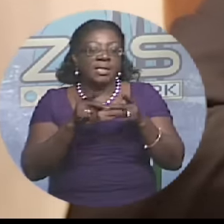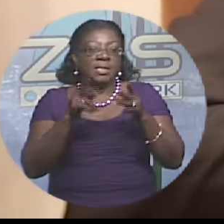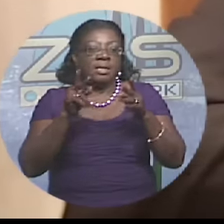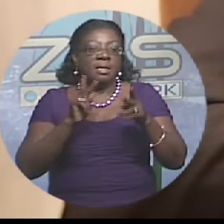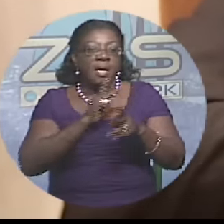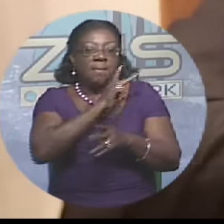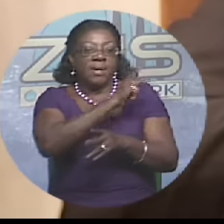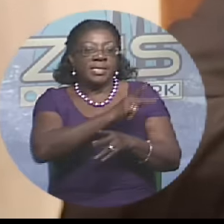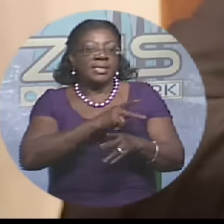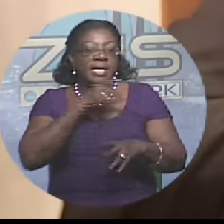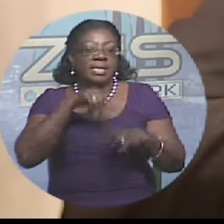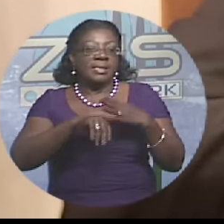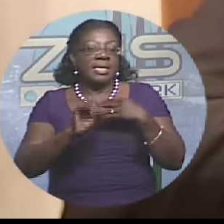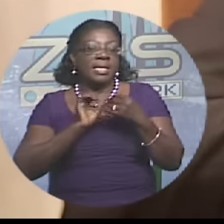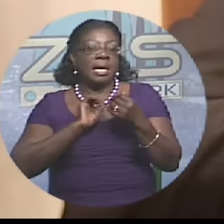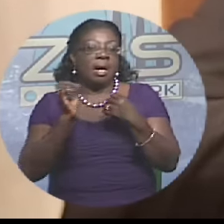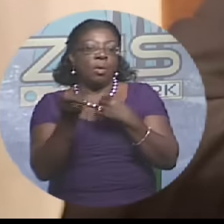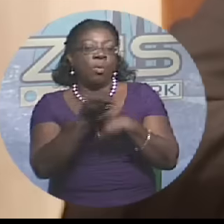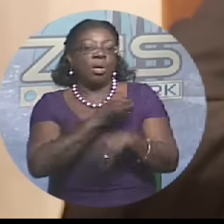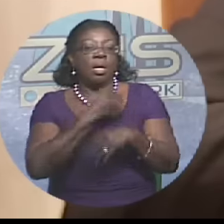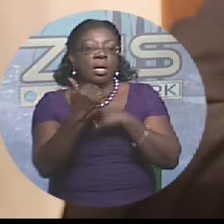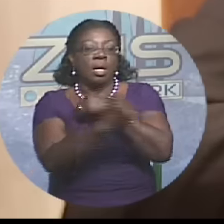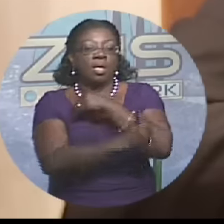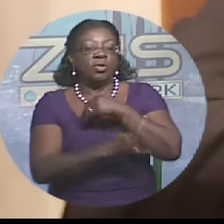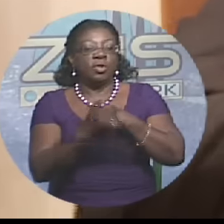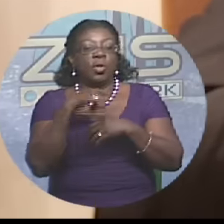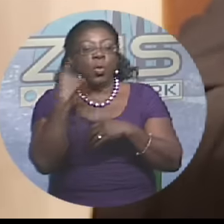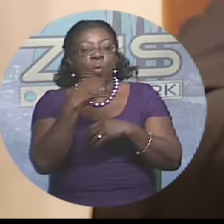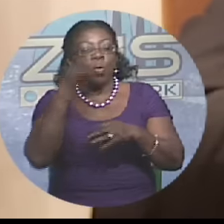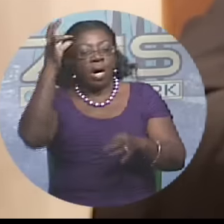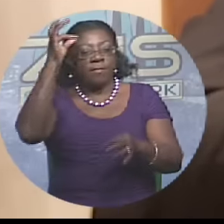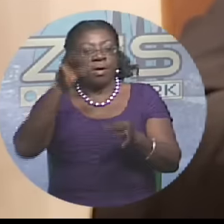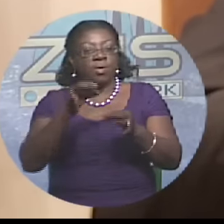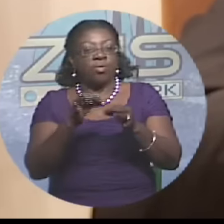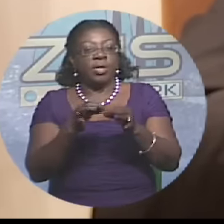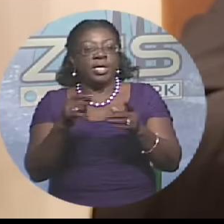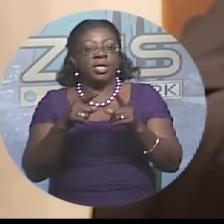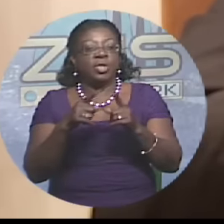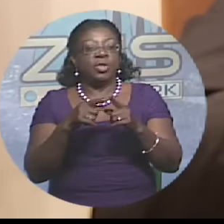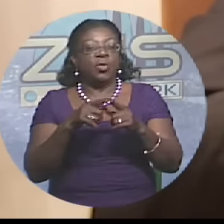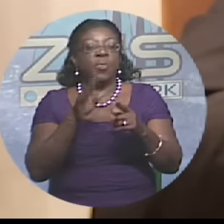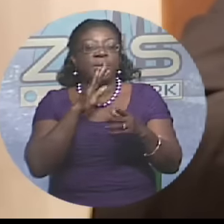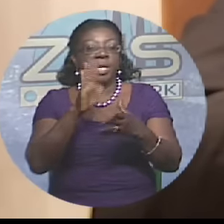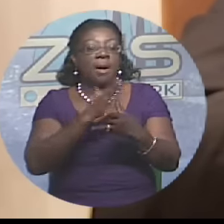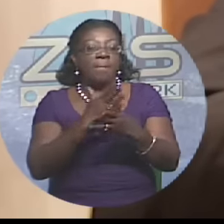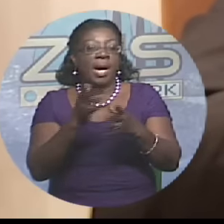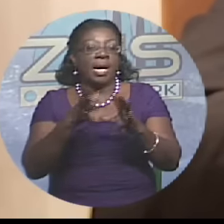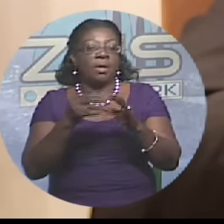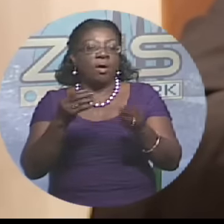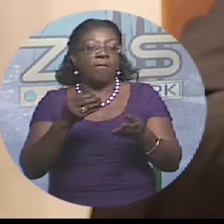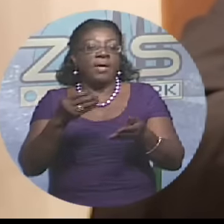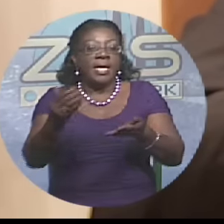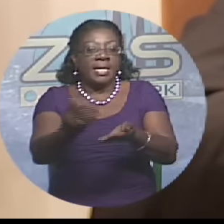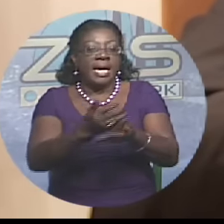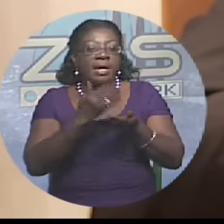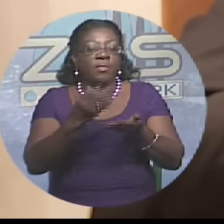in our country, and who have agreed to be a part of